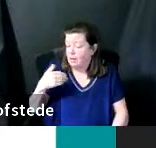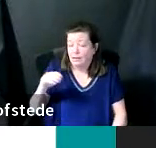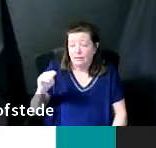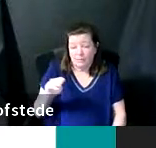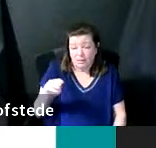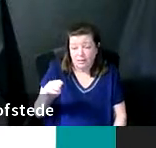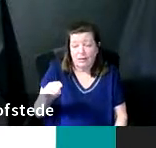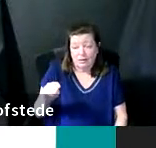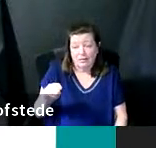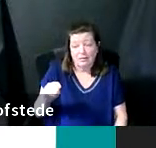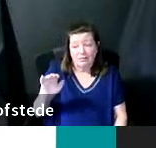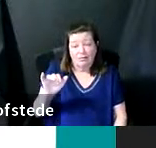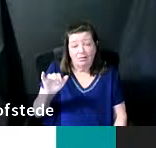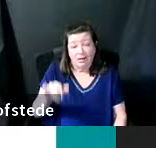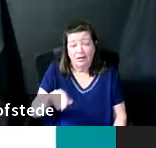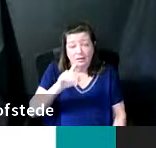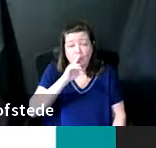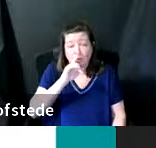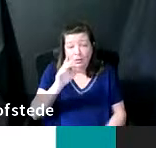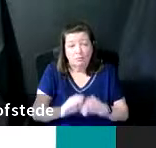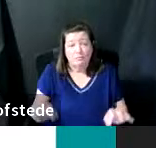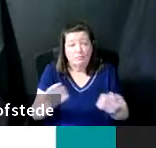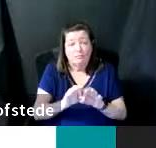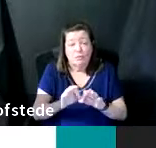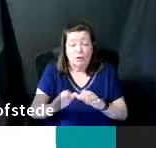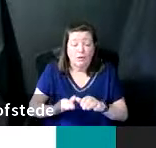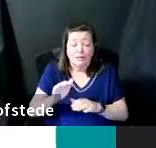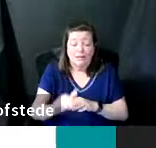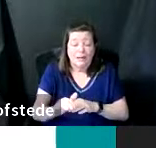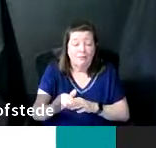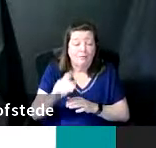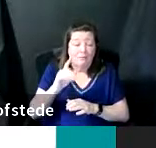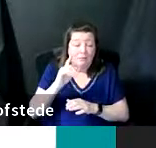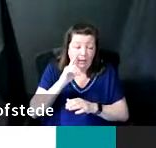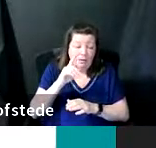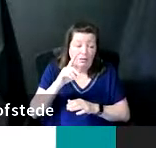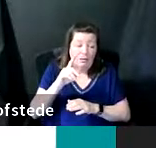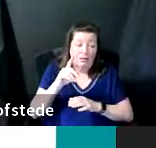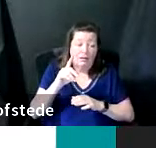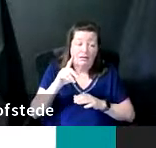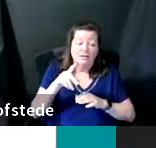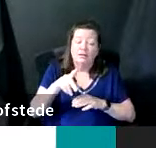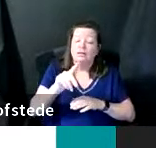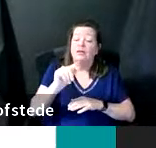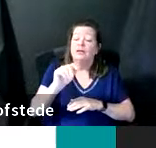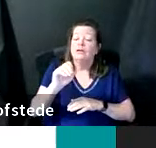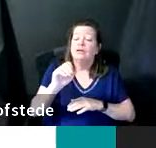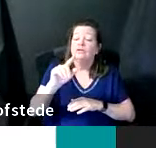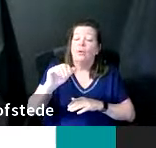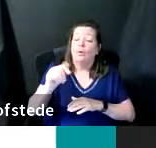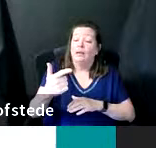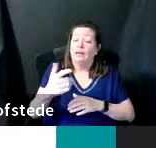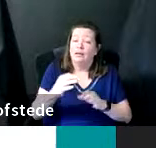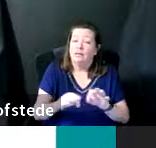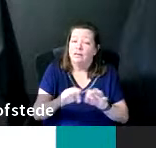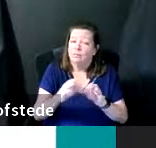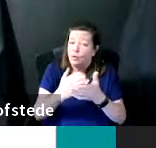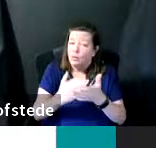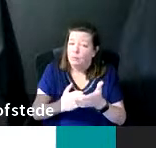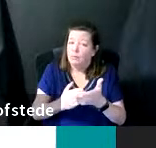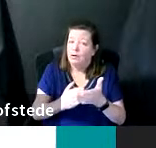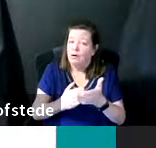So, you know, that's a really important step because tolling is the key piece of our finance plan, as we spoke about last